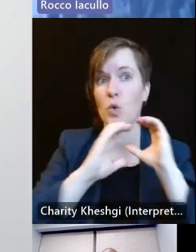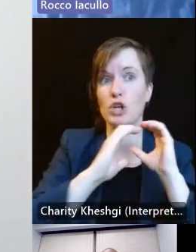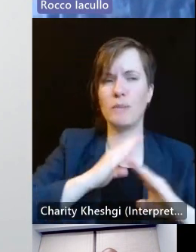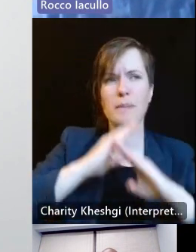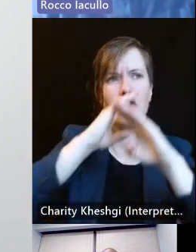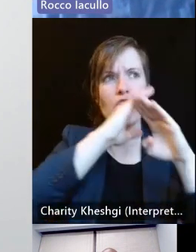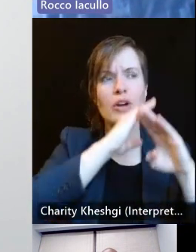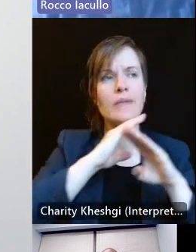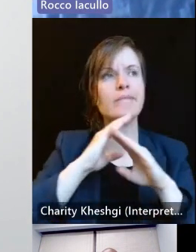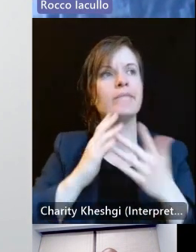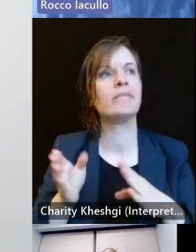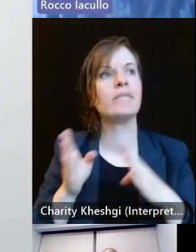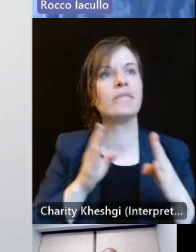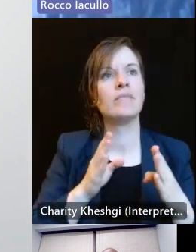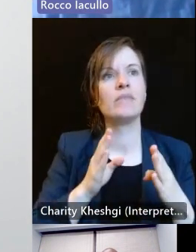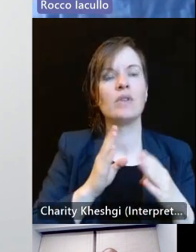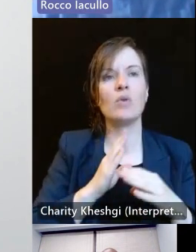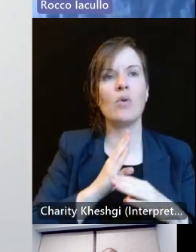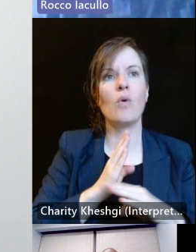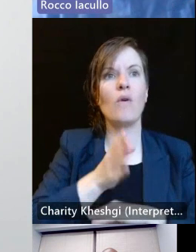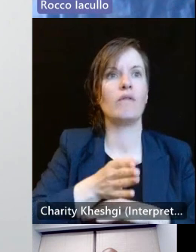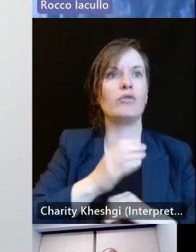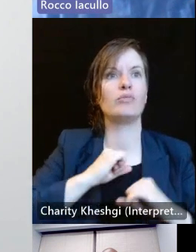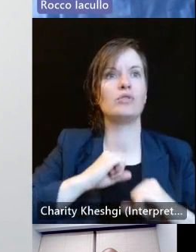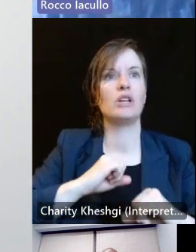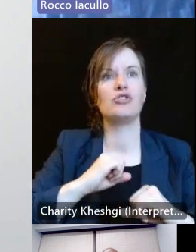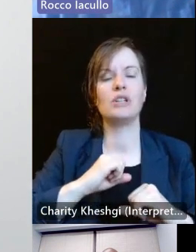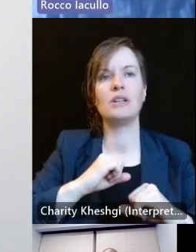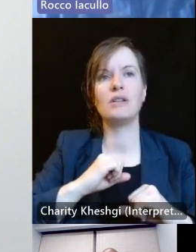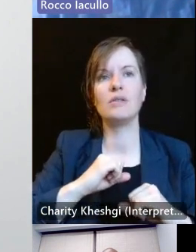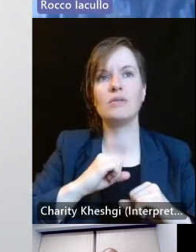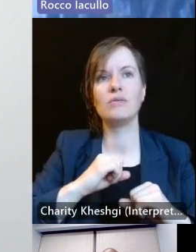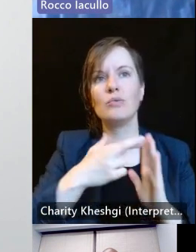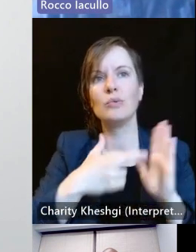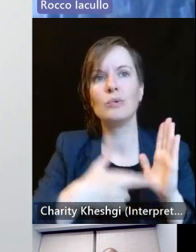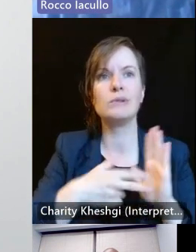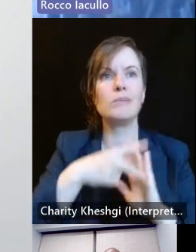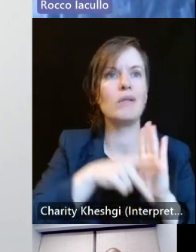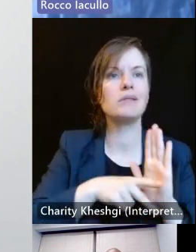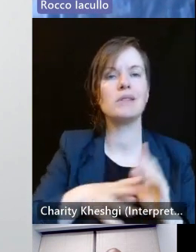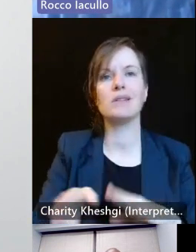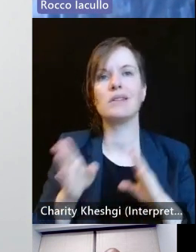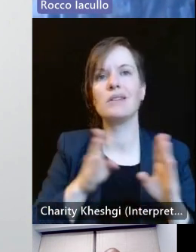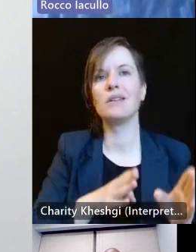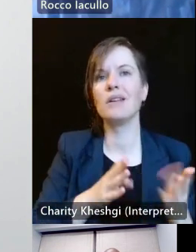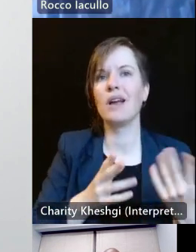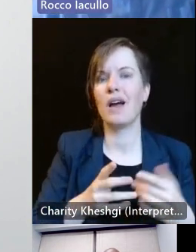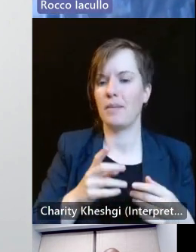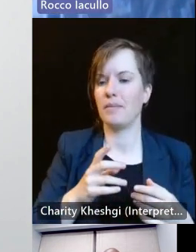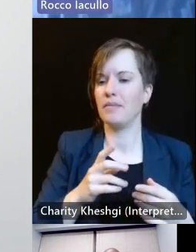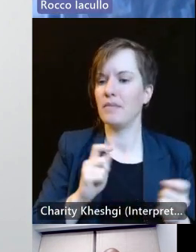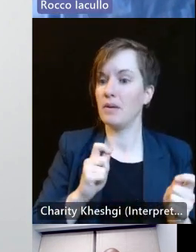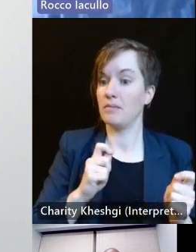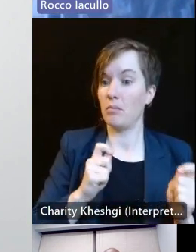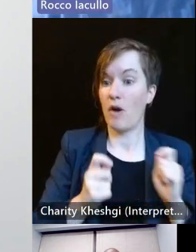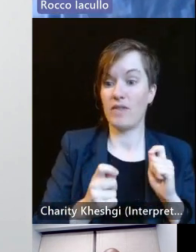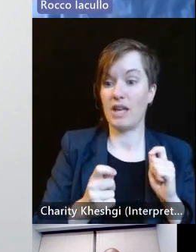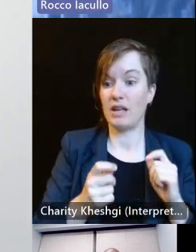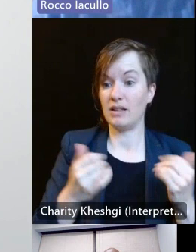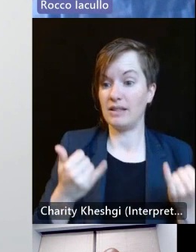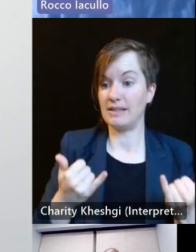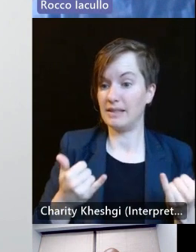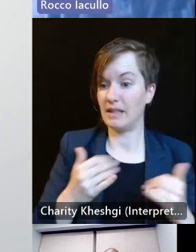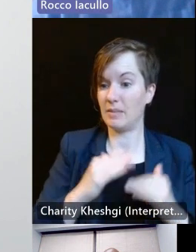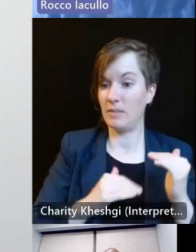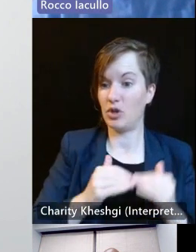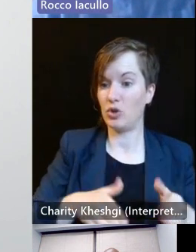the failure to make modifications to existing facilities and practices, the presence of